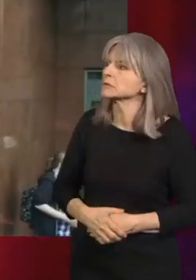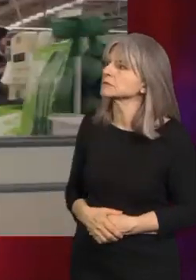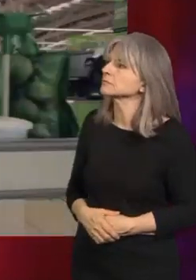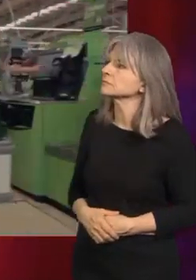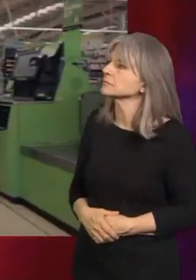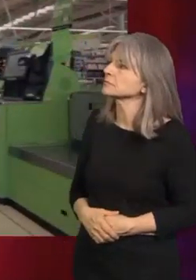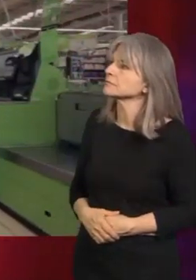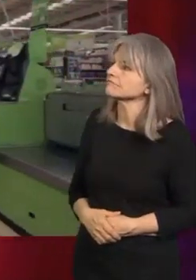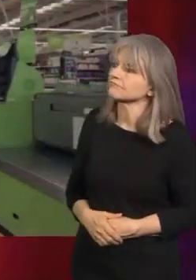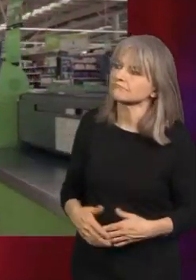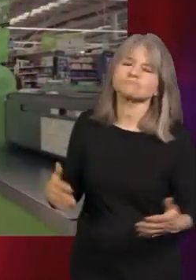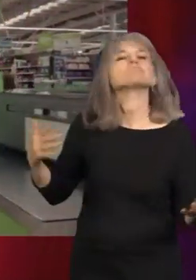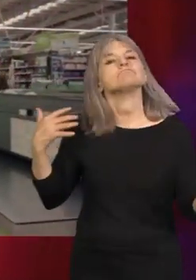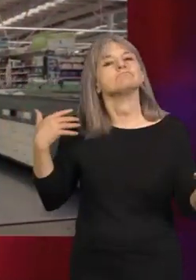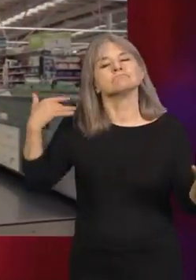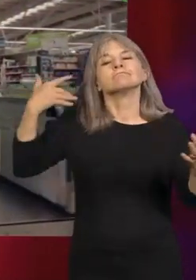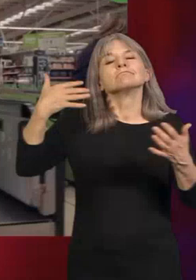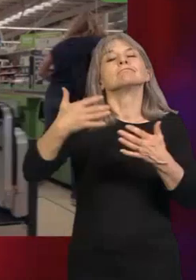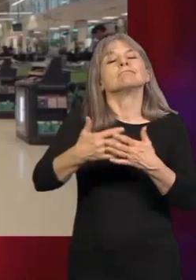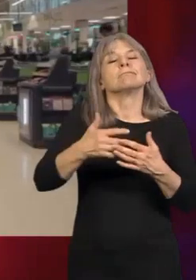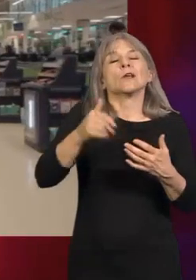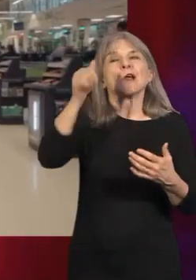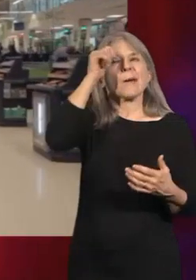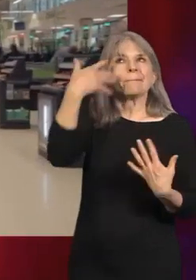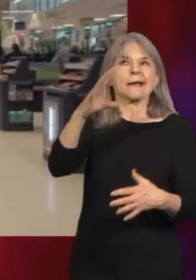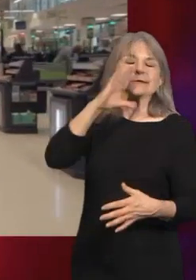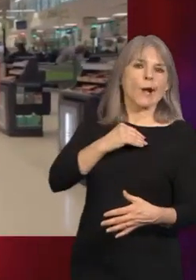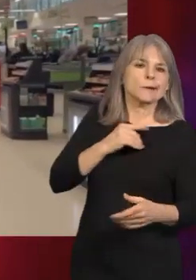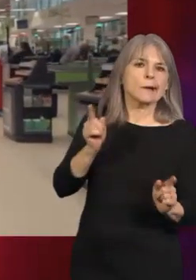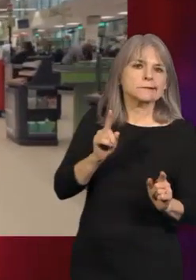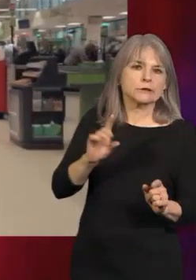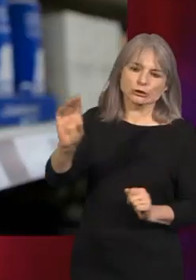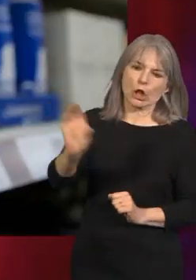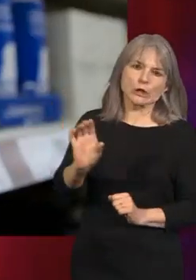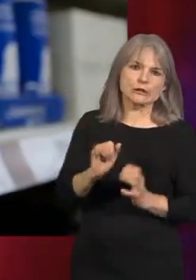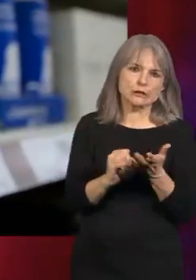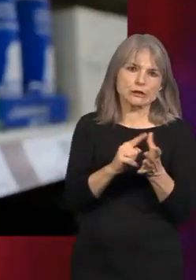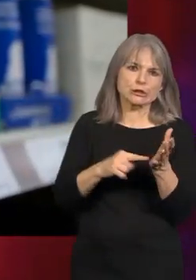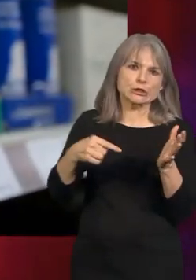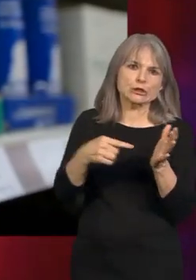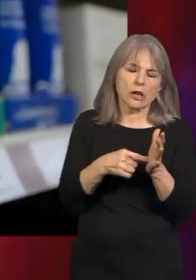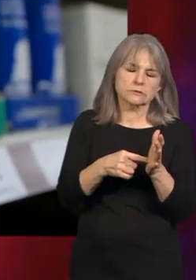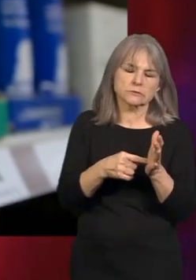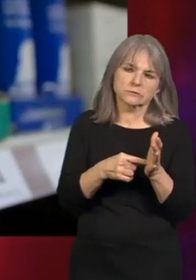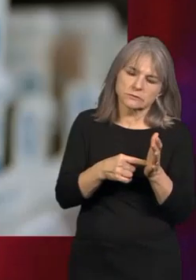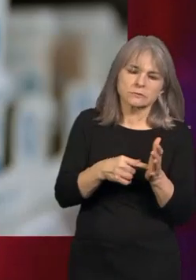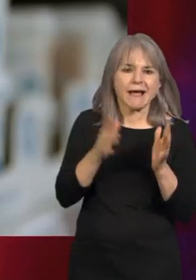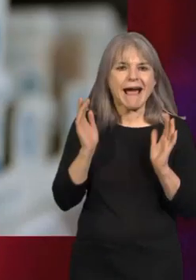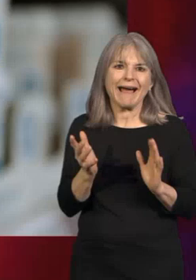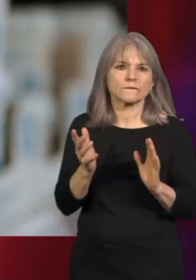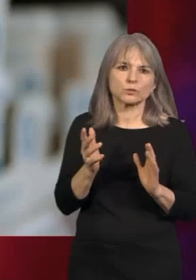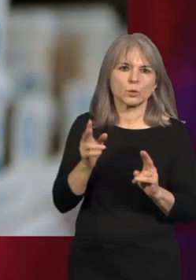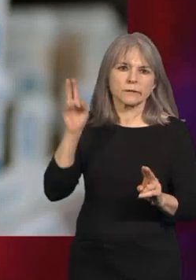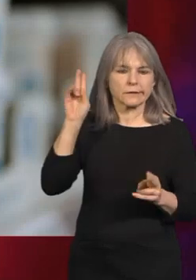One of the biggest health trends of recent years has been to reduce this stuff. Salt,